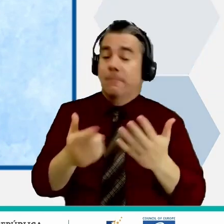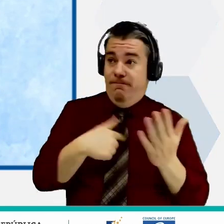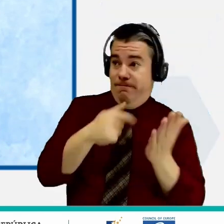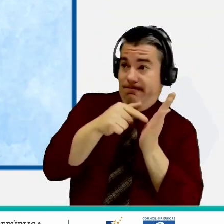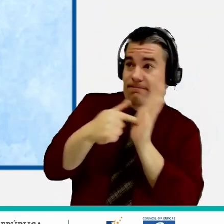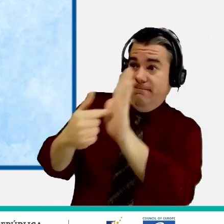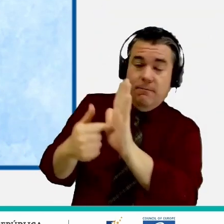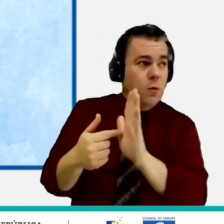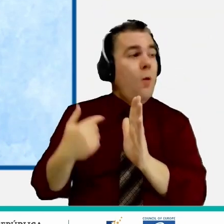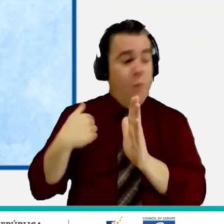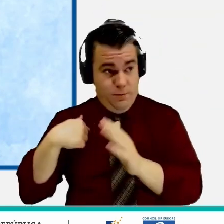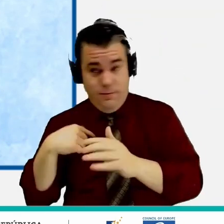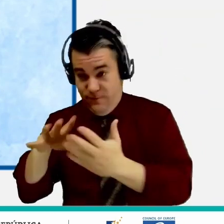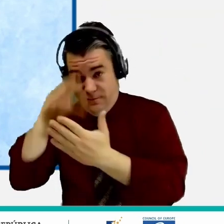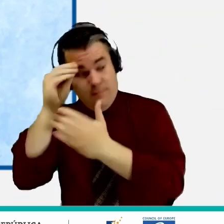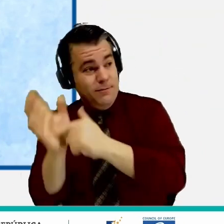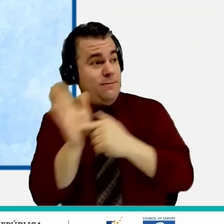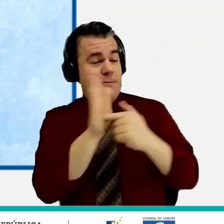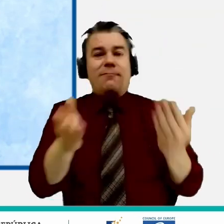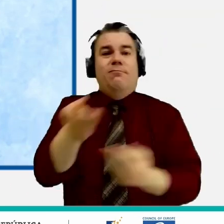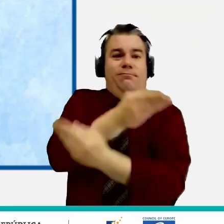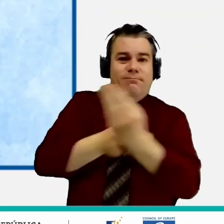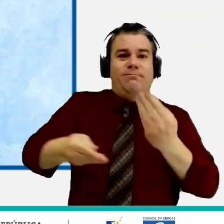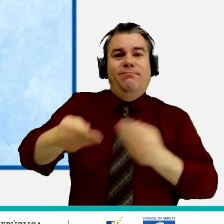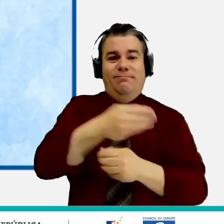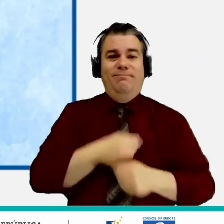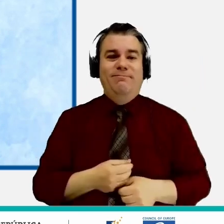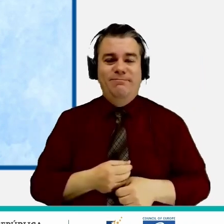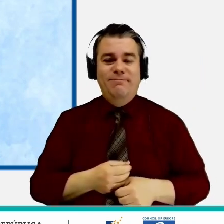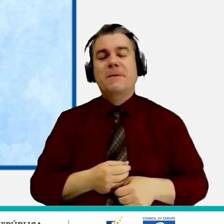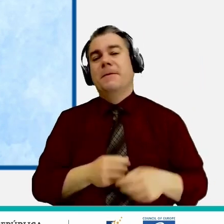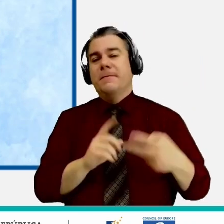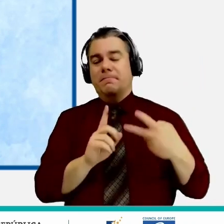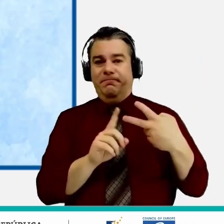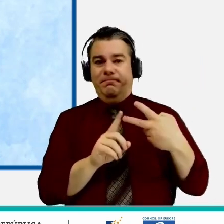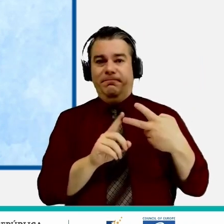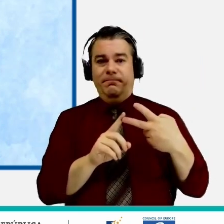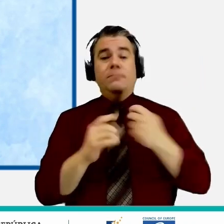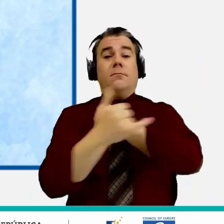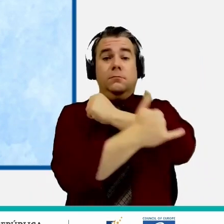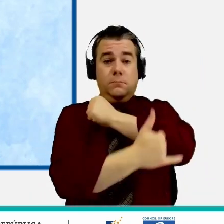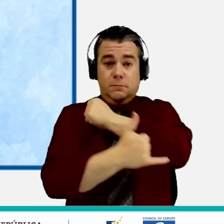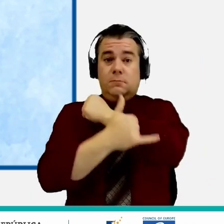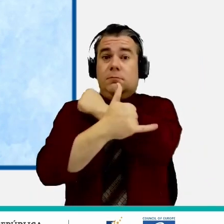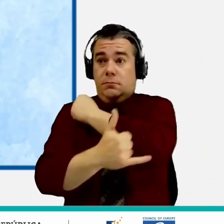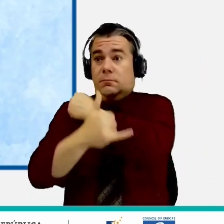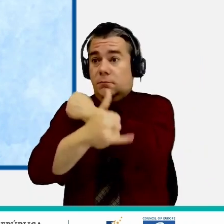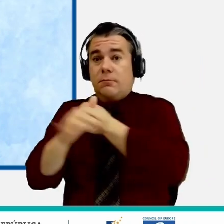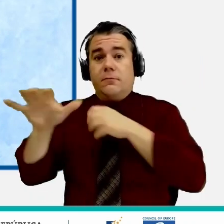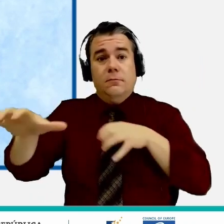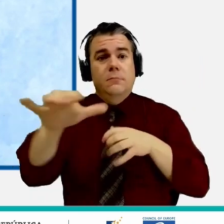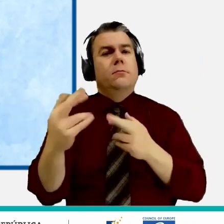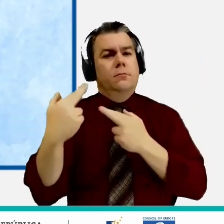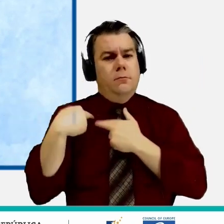knowledge. Very briefly, on objective two, national governments are, of course, in charge of their own risk management process, but